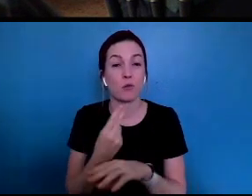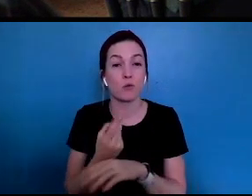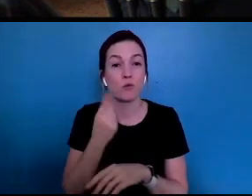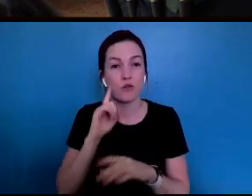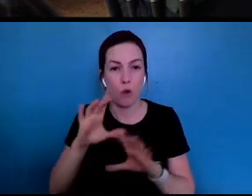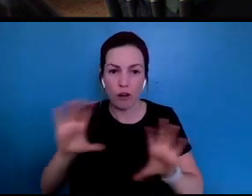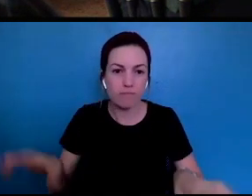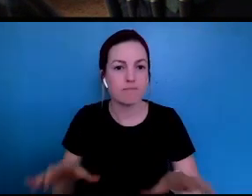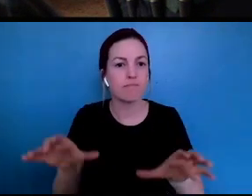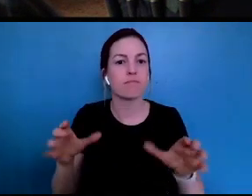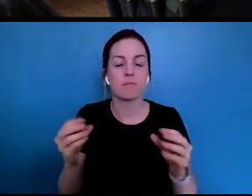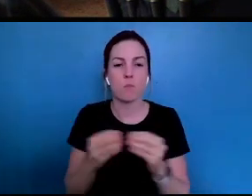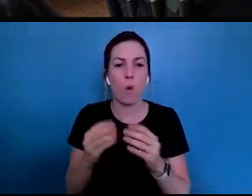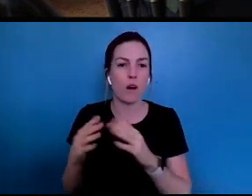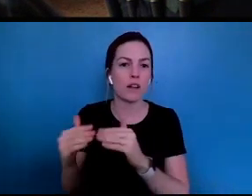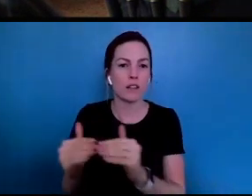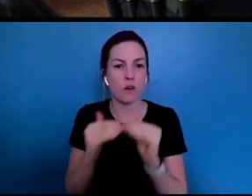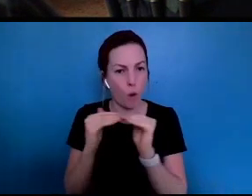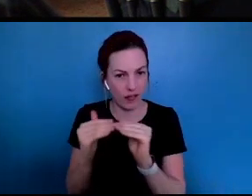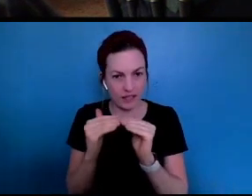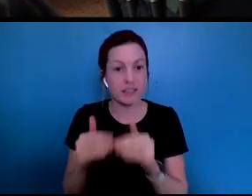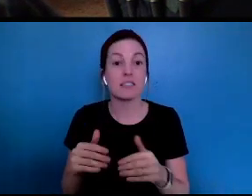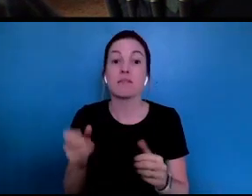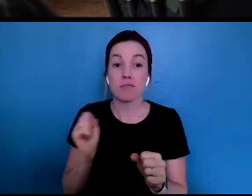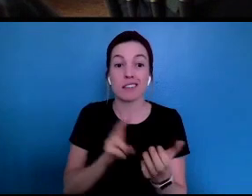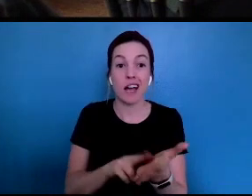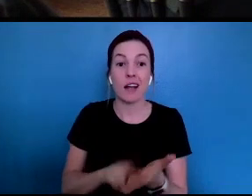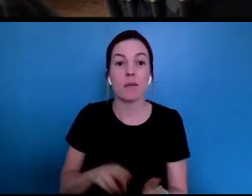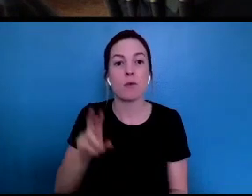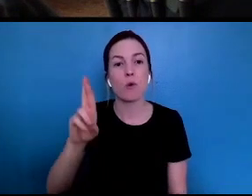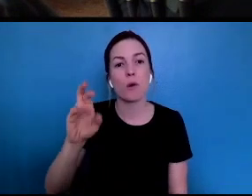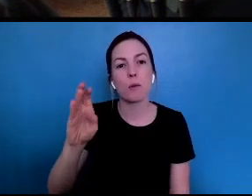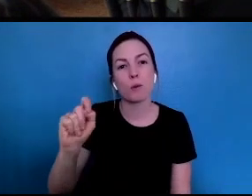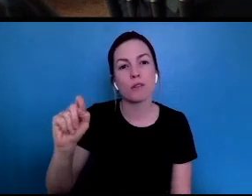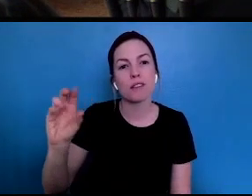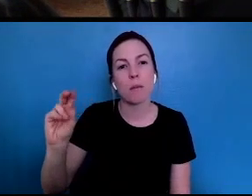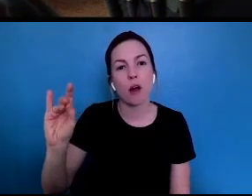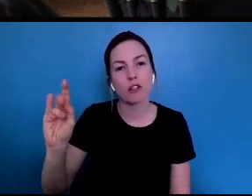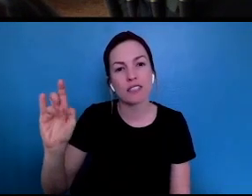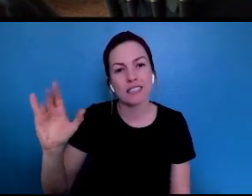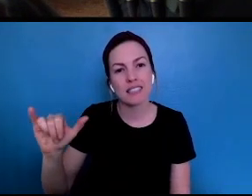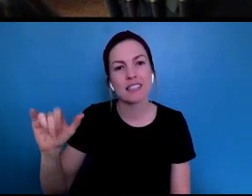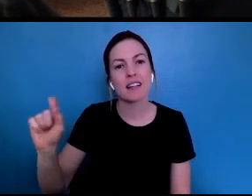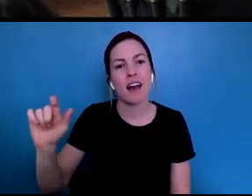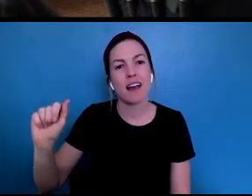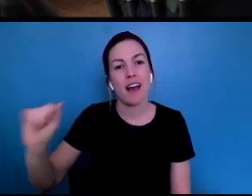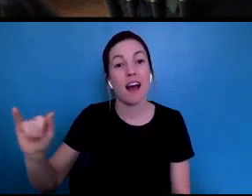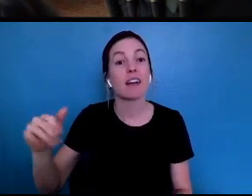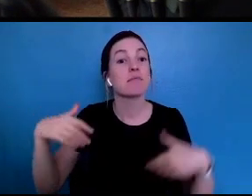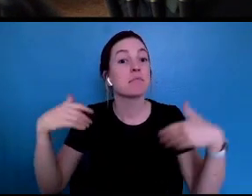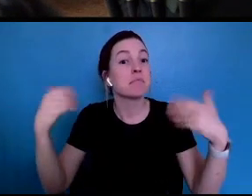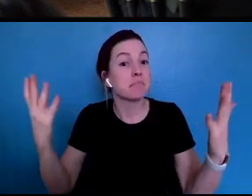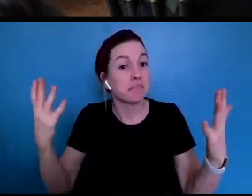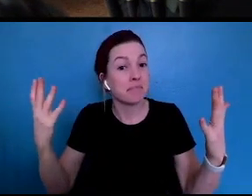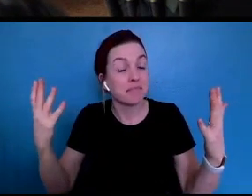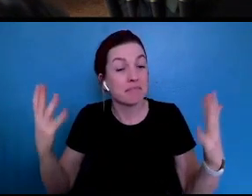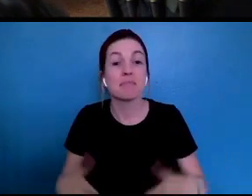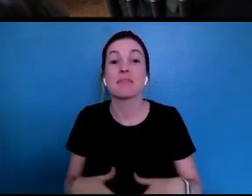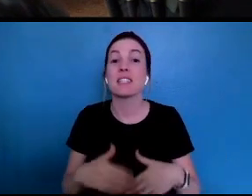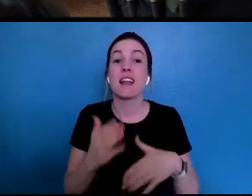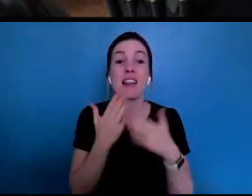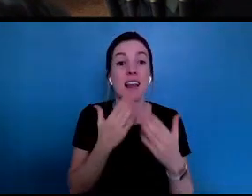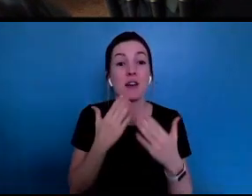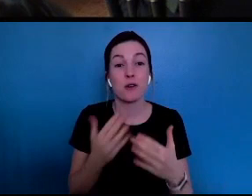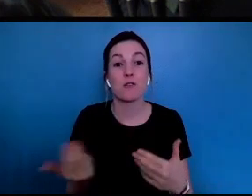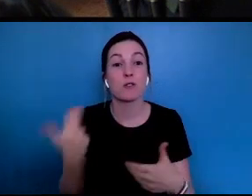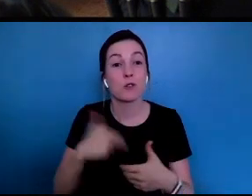greater equality. So you can sign up for those at rebootdemocracy.ai. With that, we're so grateful to you for joining us.